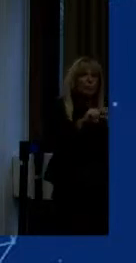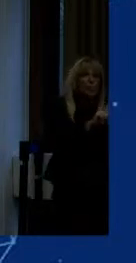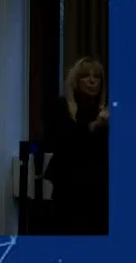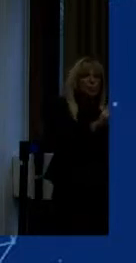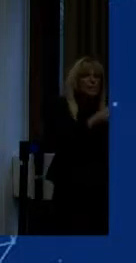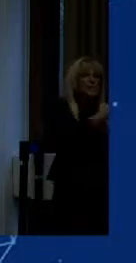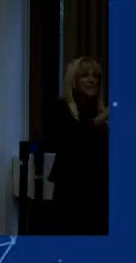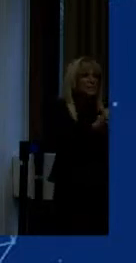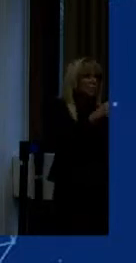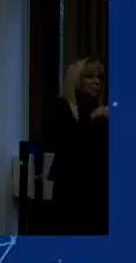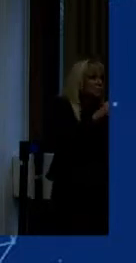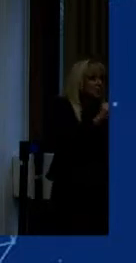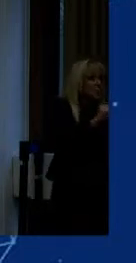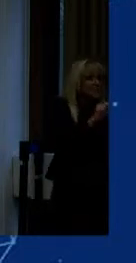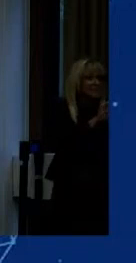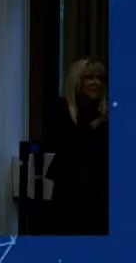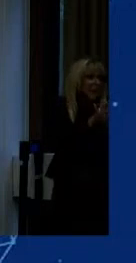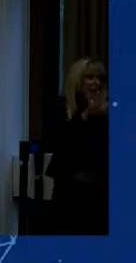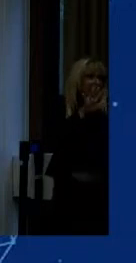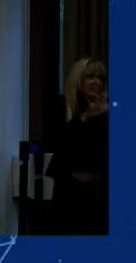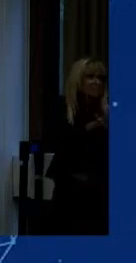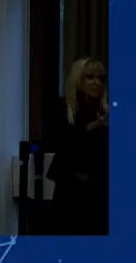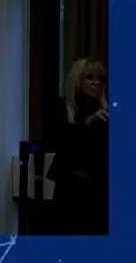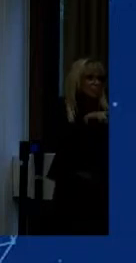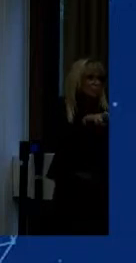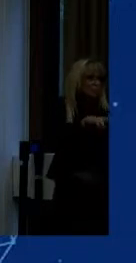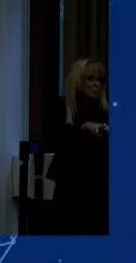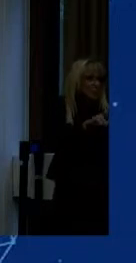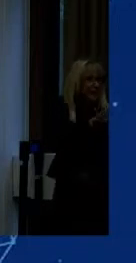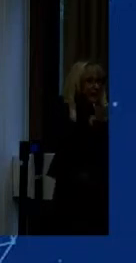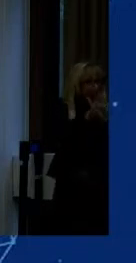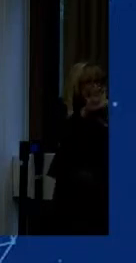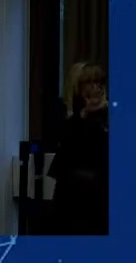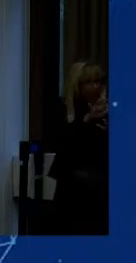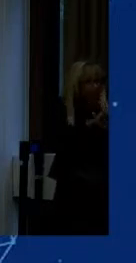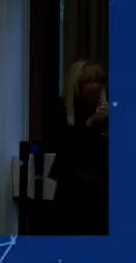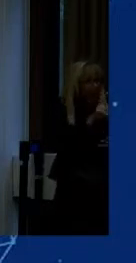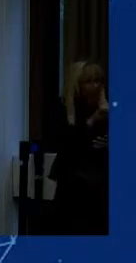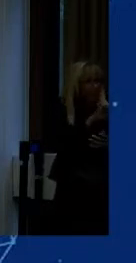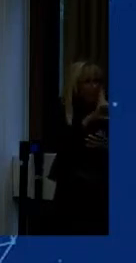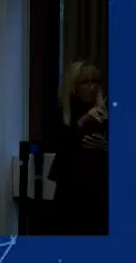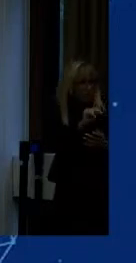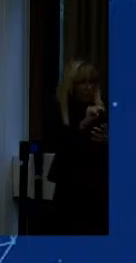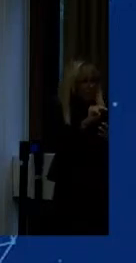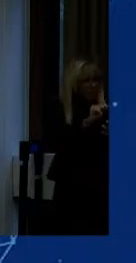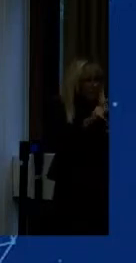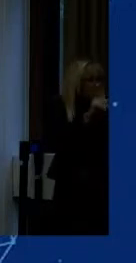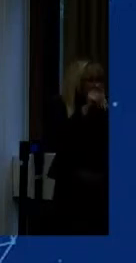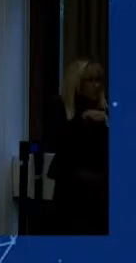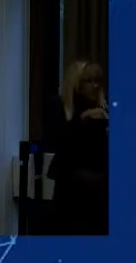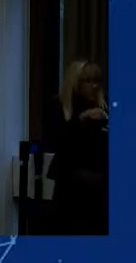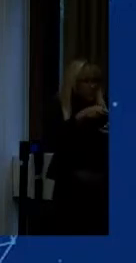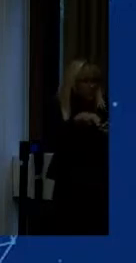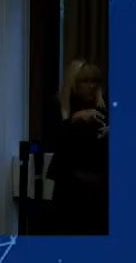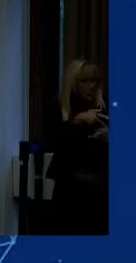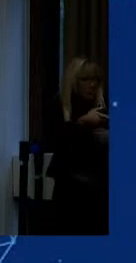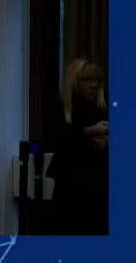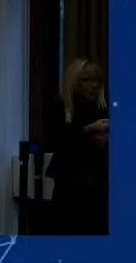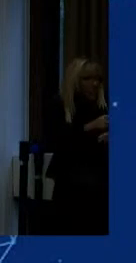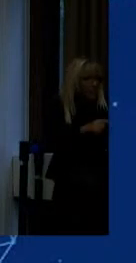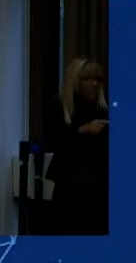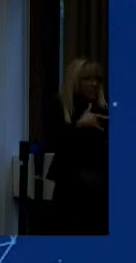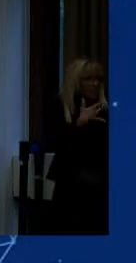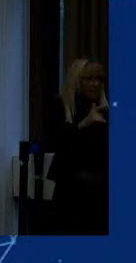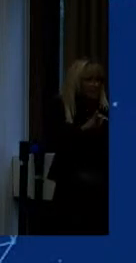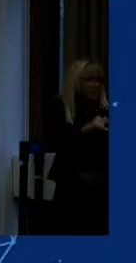abstract, right, of a research article. How many of you have ever read an abstract for an article that's meant to be very short and concise, but often can